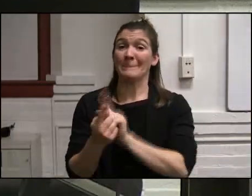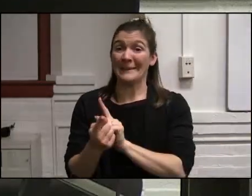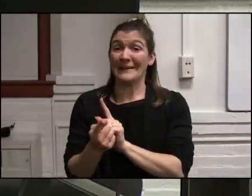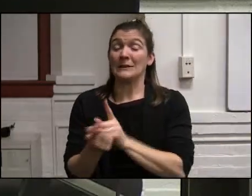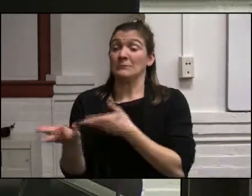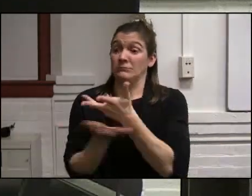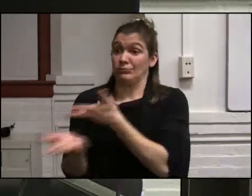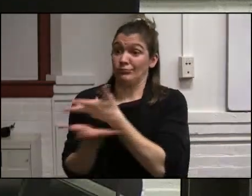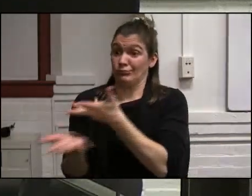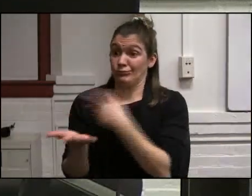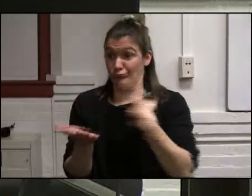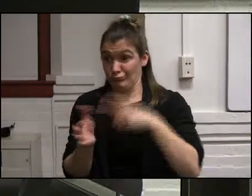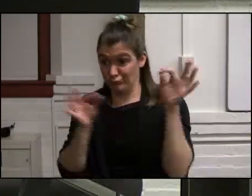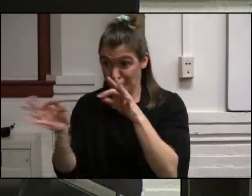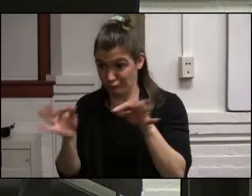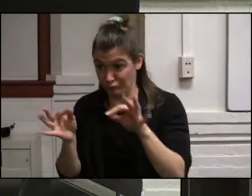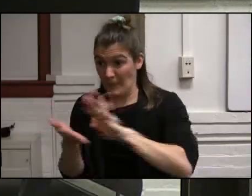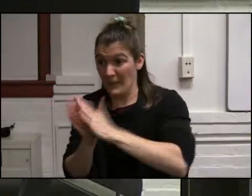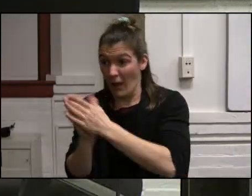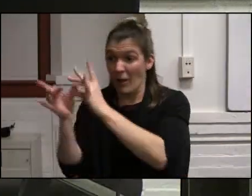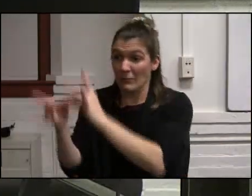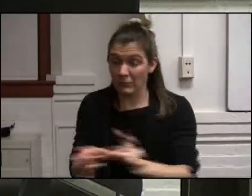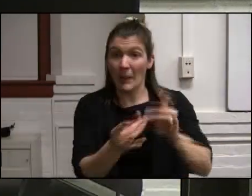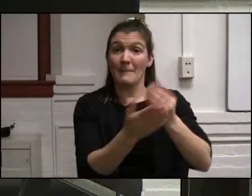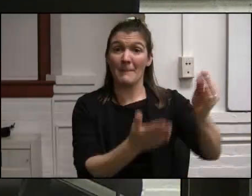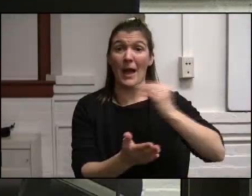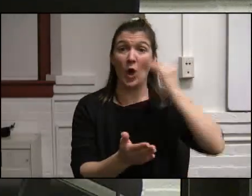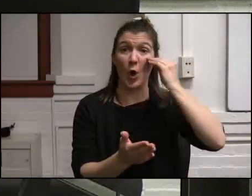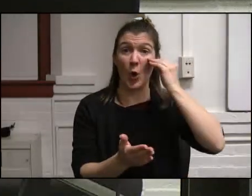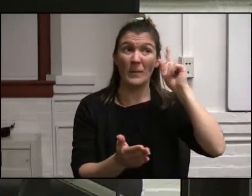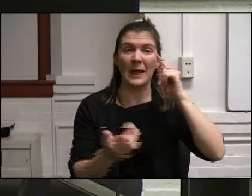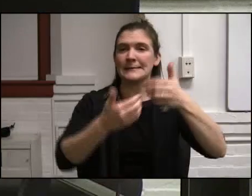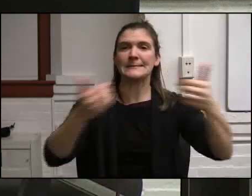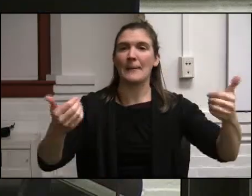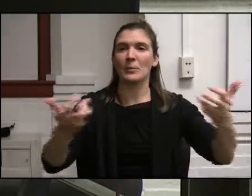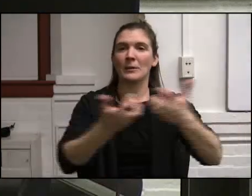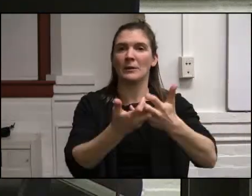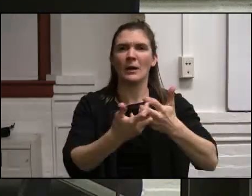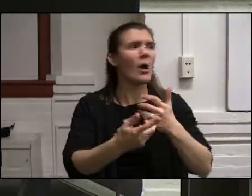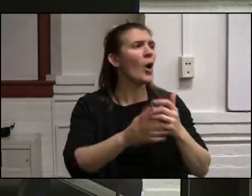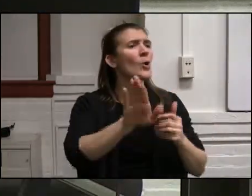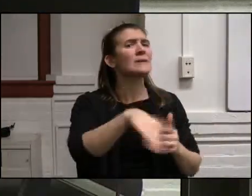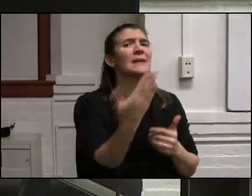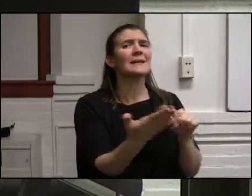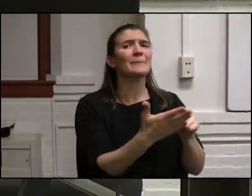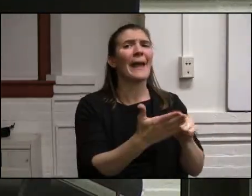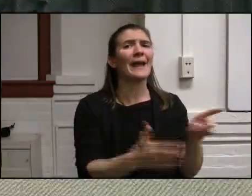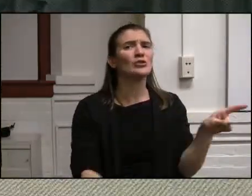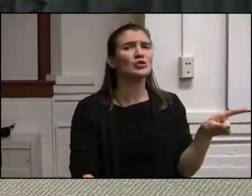buy homes. So maybe he just didn't maybe see it as a service, It's more on the as a next result. page.